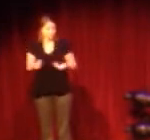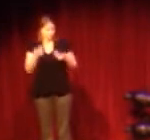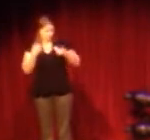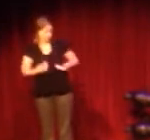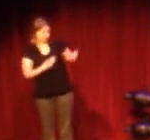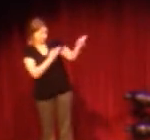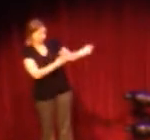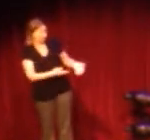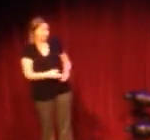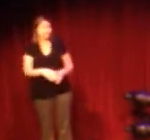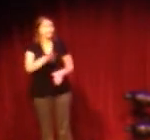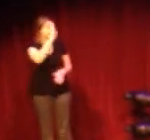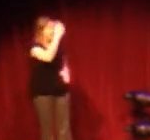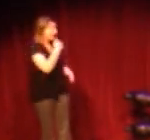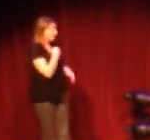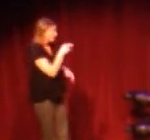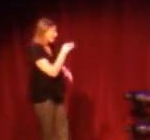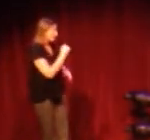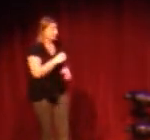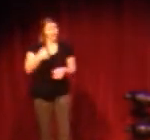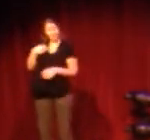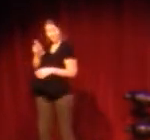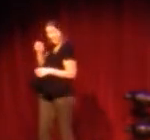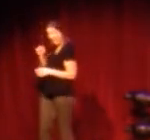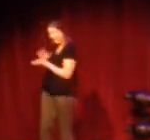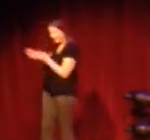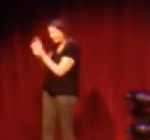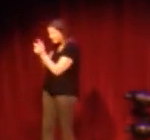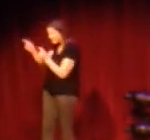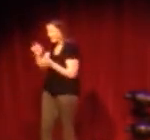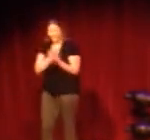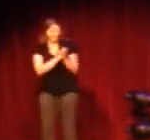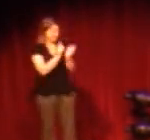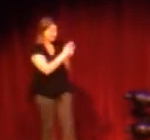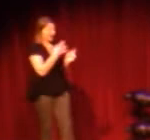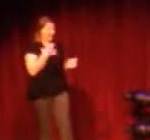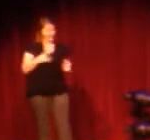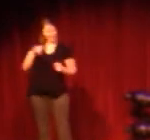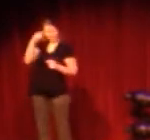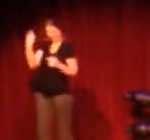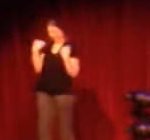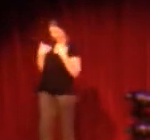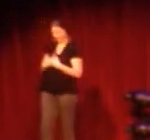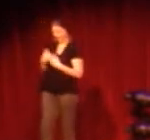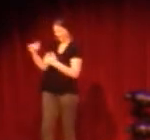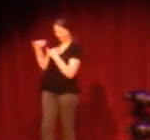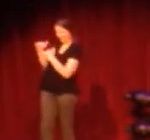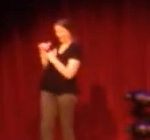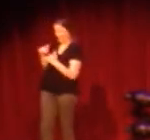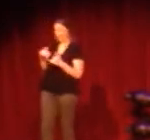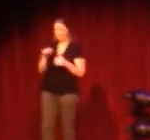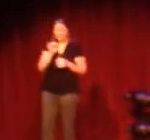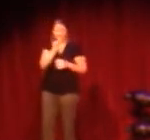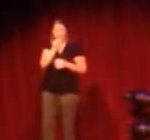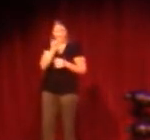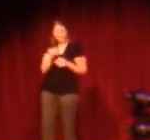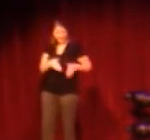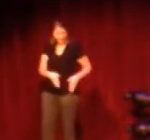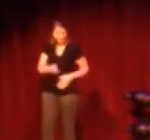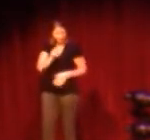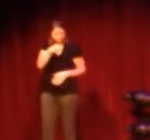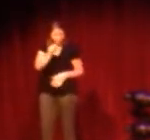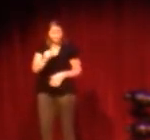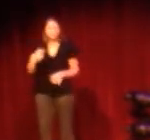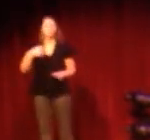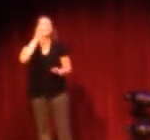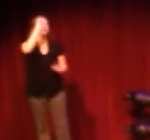Ourselves. Hi, I'm Vince. Dan. Nice to meet you, Dan. You're great. I'm glad you got the Black Phoenix memo. Yeah. Skinny jeans. Nice. Well, hey,